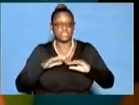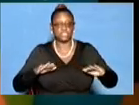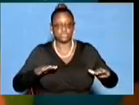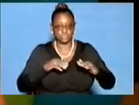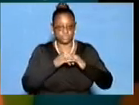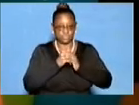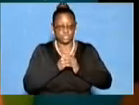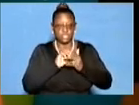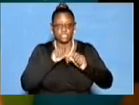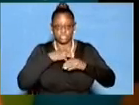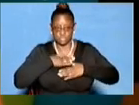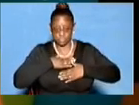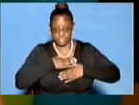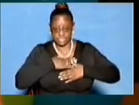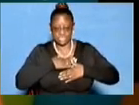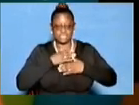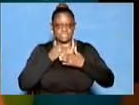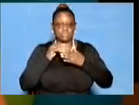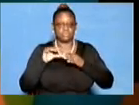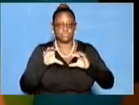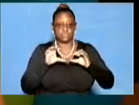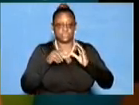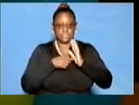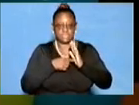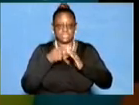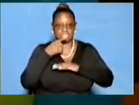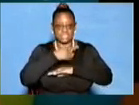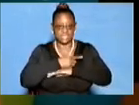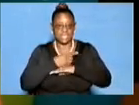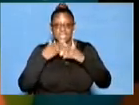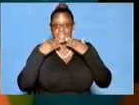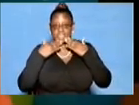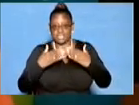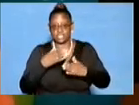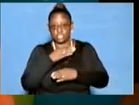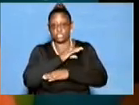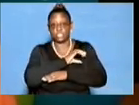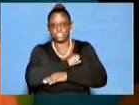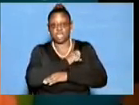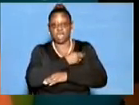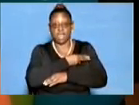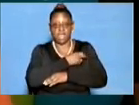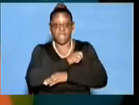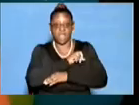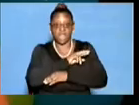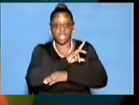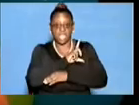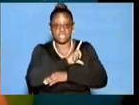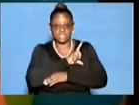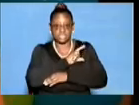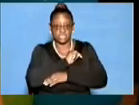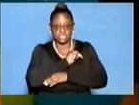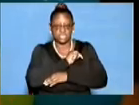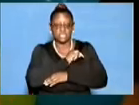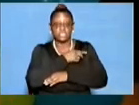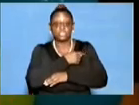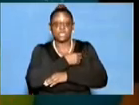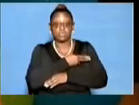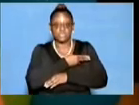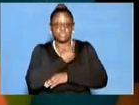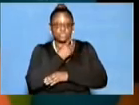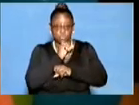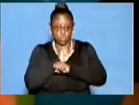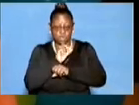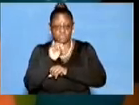really pleased to have been able to stage this today. And I want to give thanks to Charlotte Knowles-Thompson for making this happen. And she's an employee